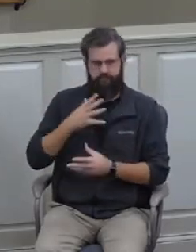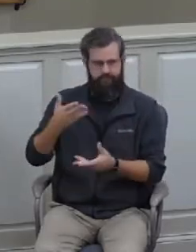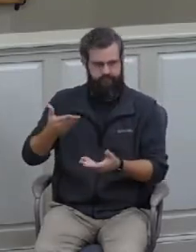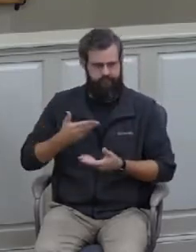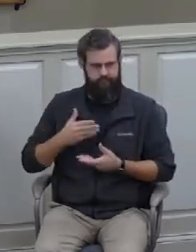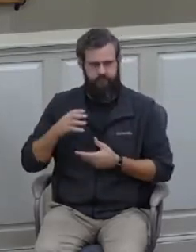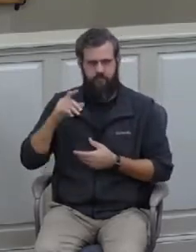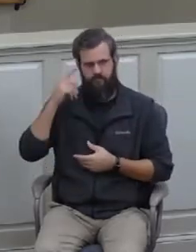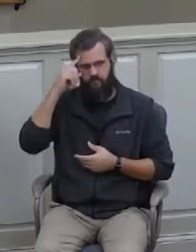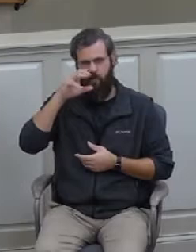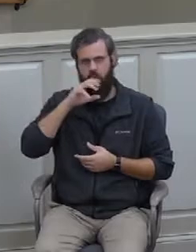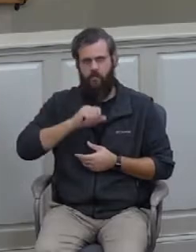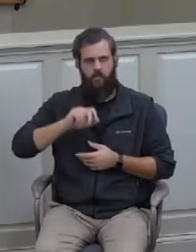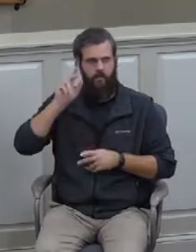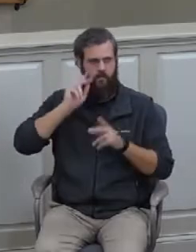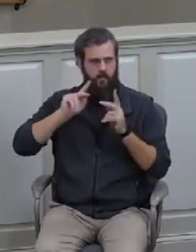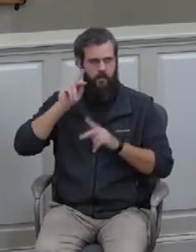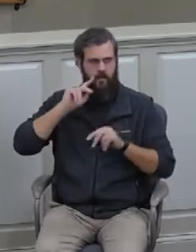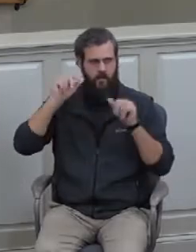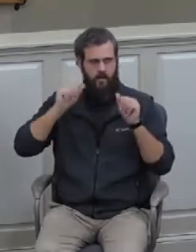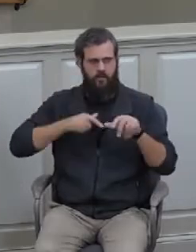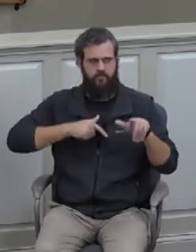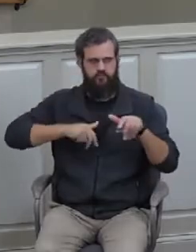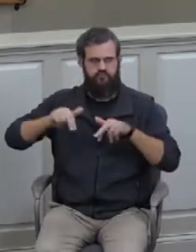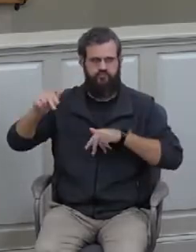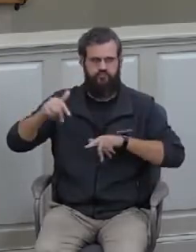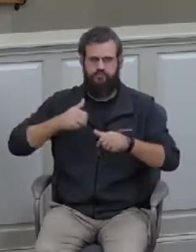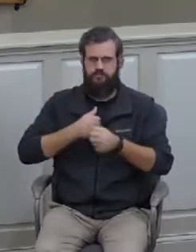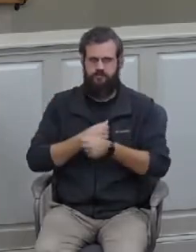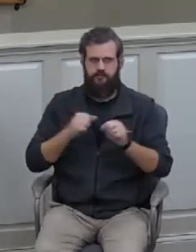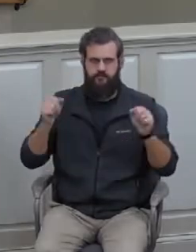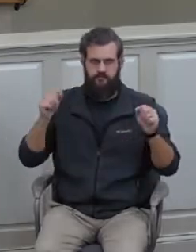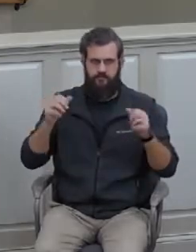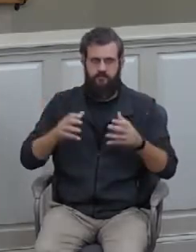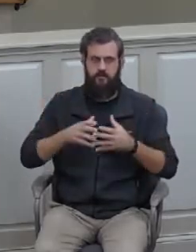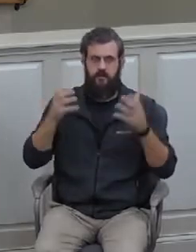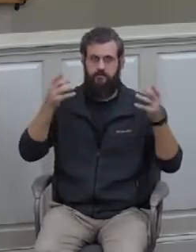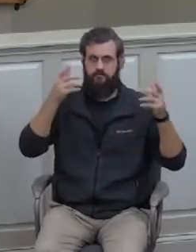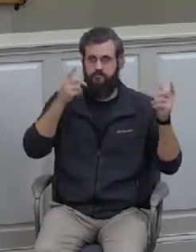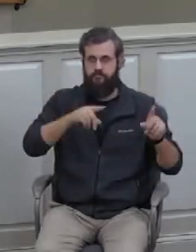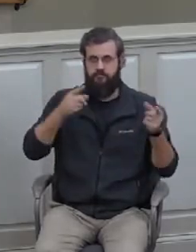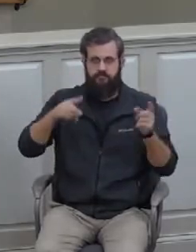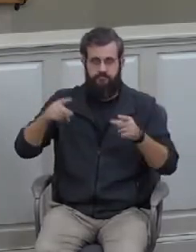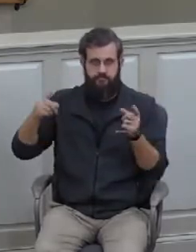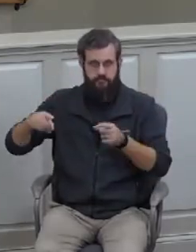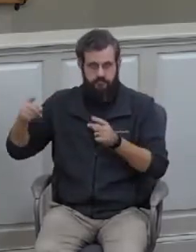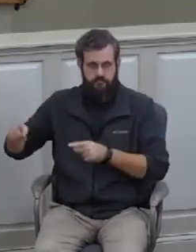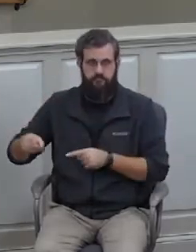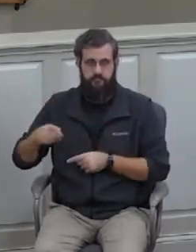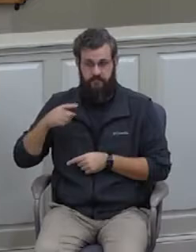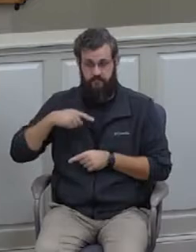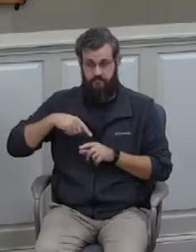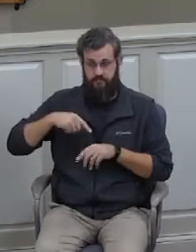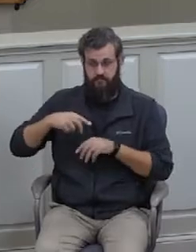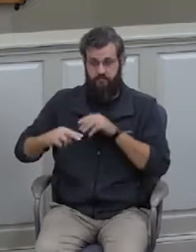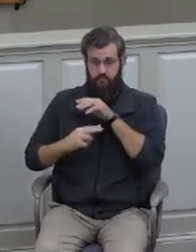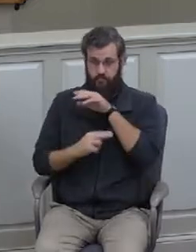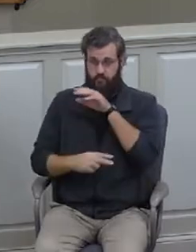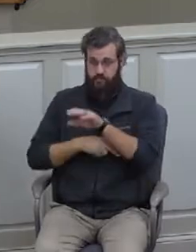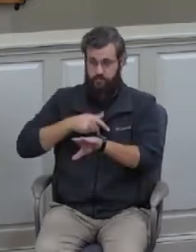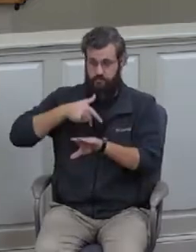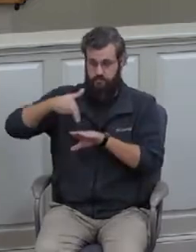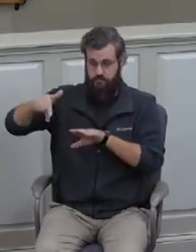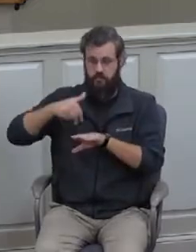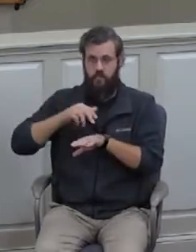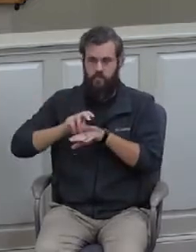for the older folks able to walk safely. So there's a lot that's coming, and the investment in that pedestrian bridge, I think, is